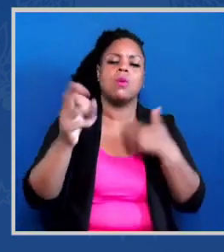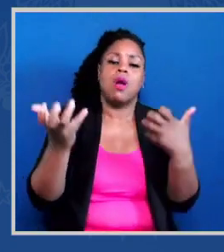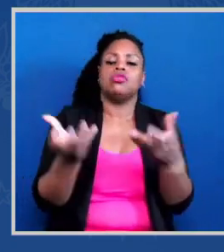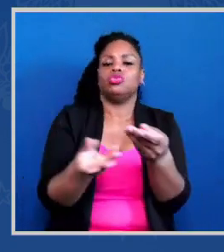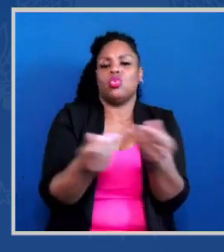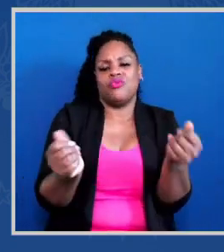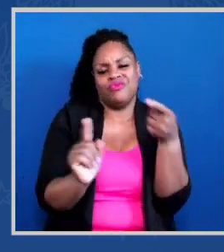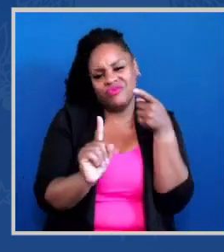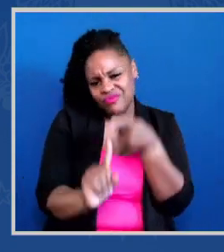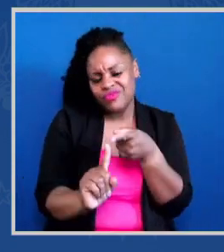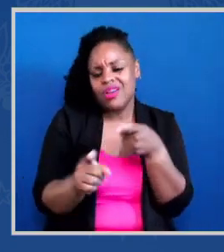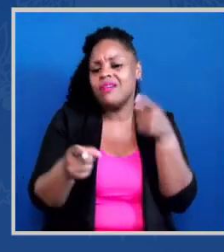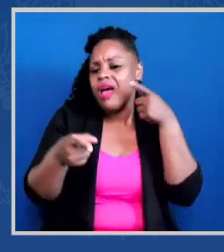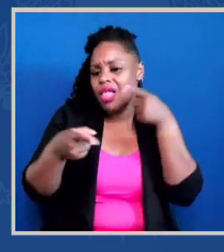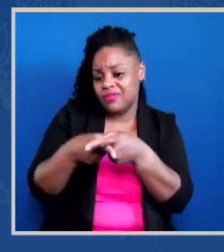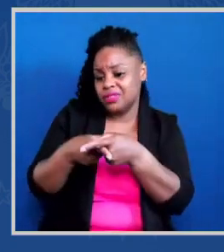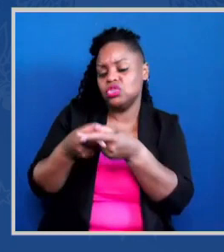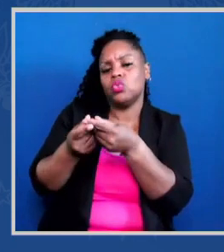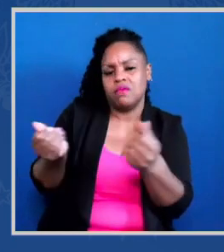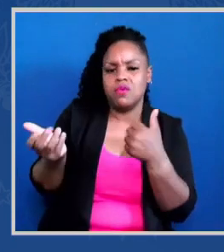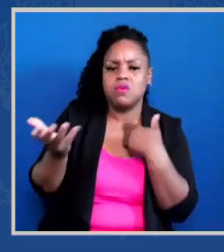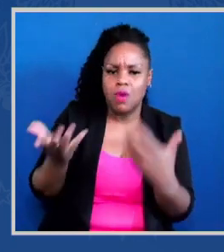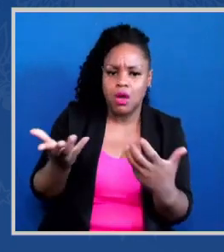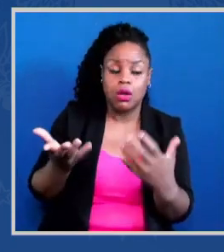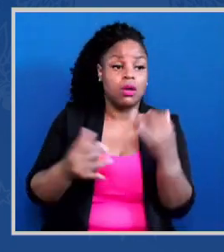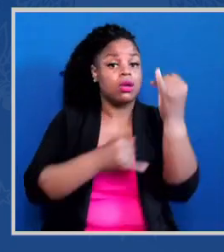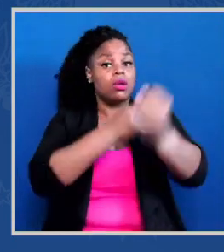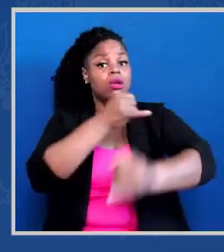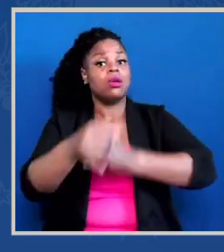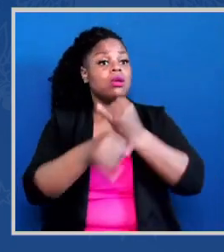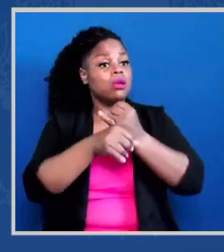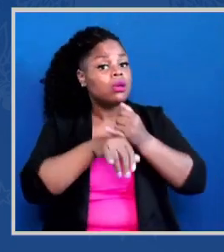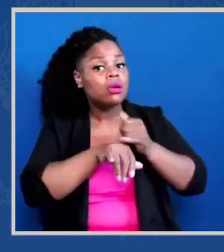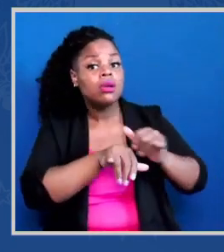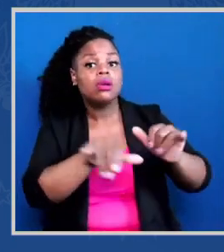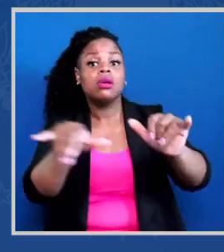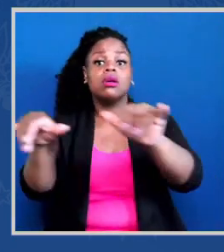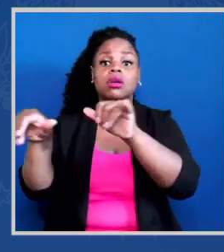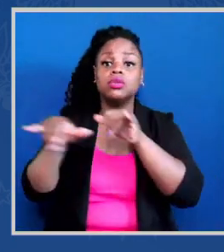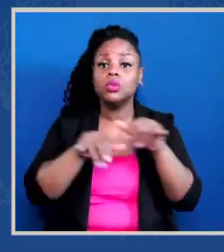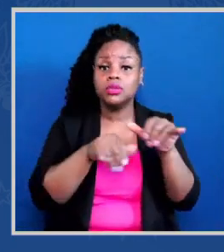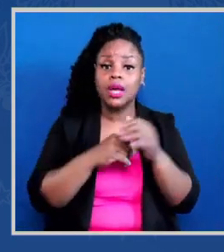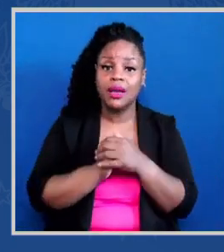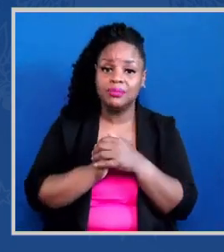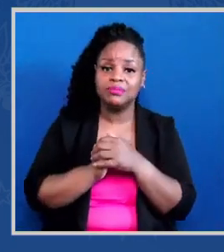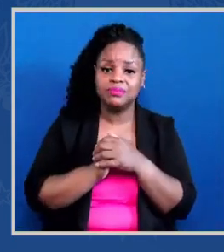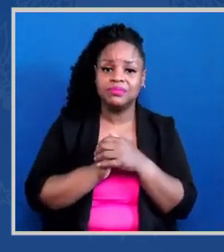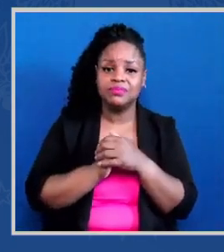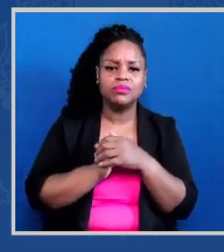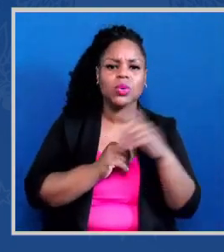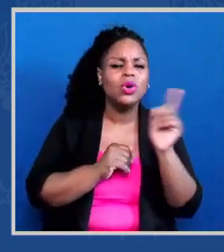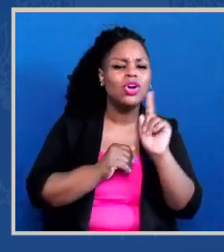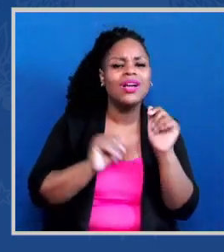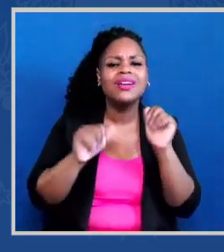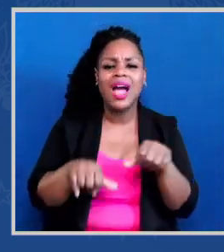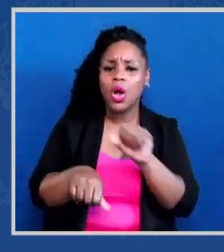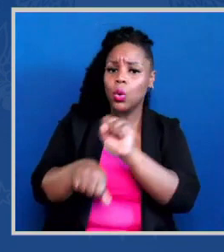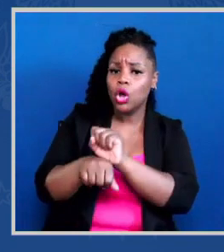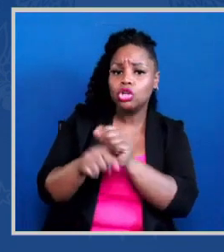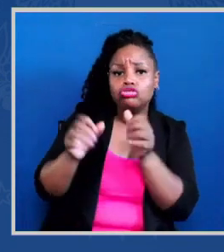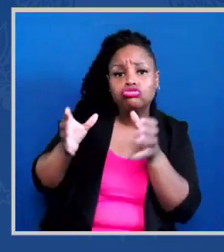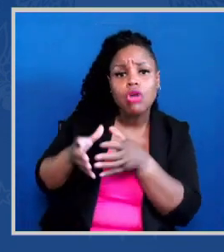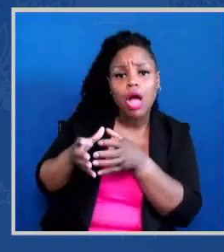norms, number one. Number two, where we can work together, we may be able to do that in terms of some strategic